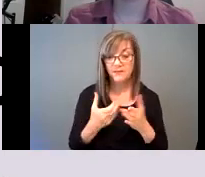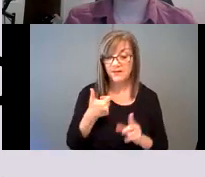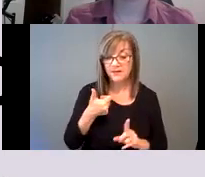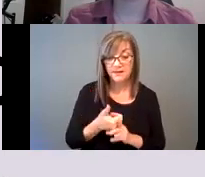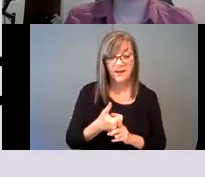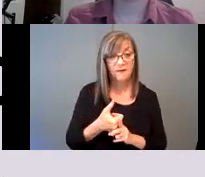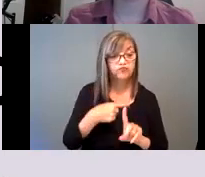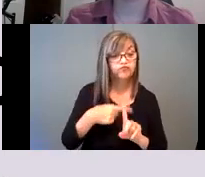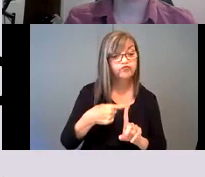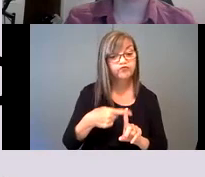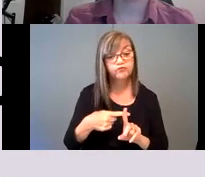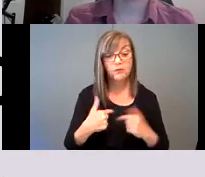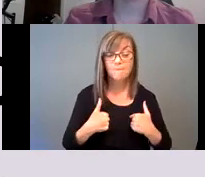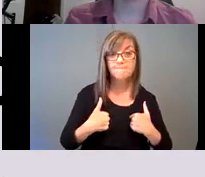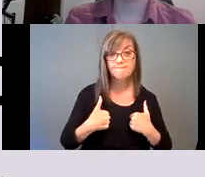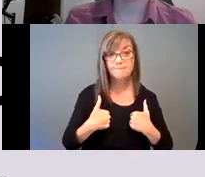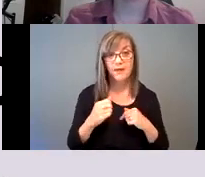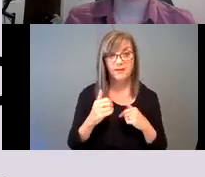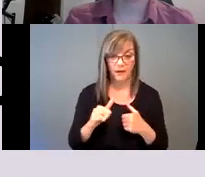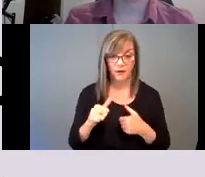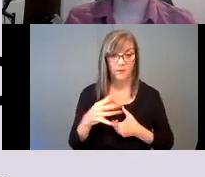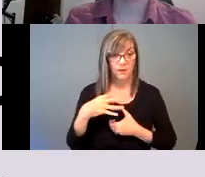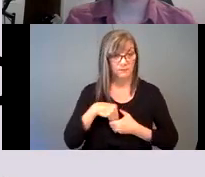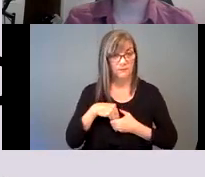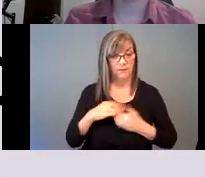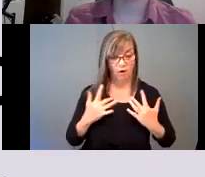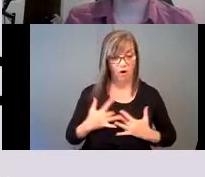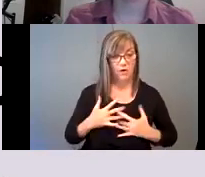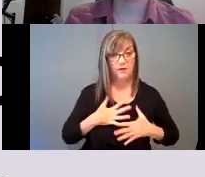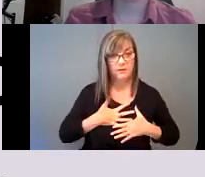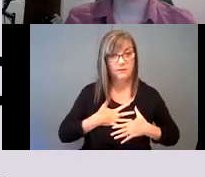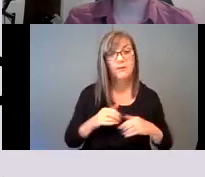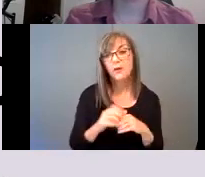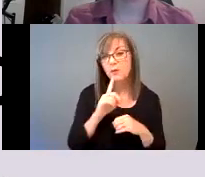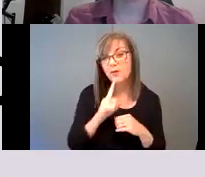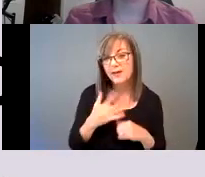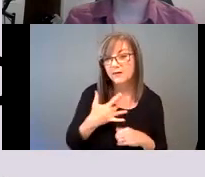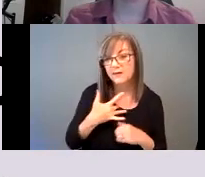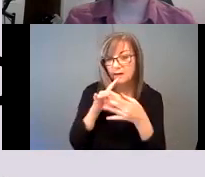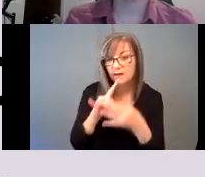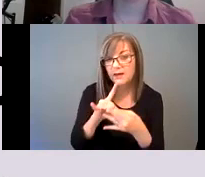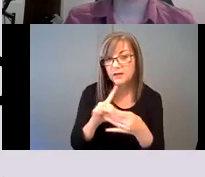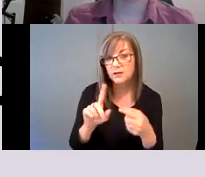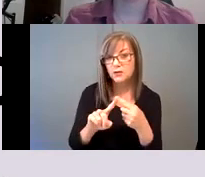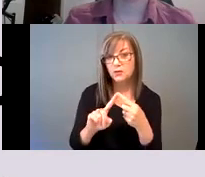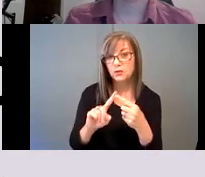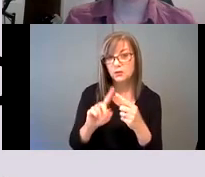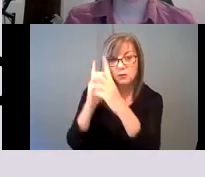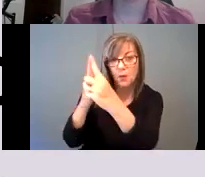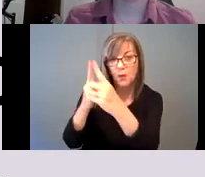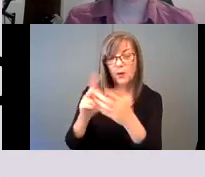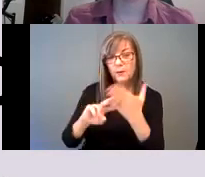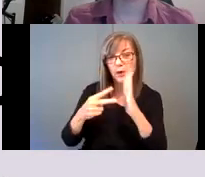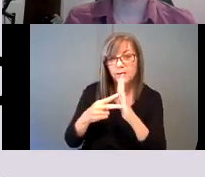self-affirmations that could be located at the heart, or feeling really connected to our sense of purpose. That could be a tool for resiliency